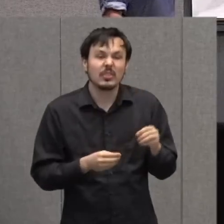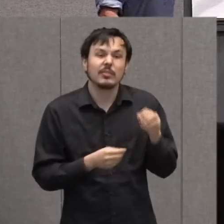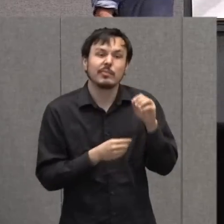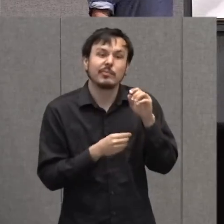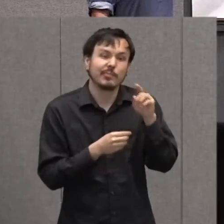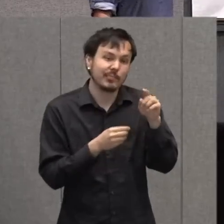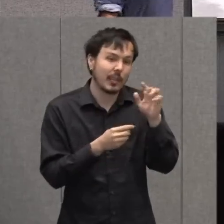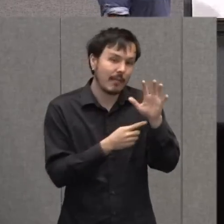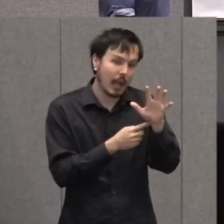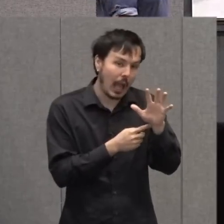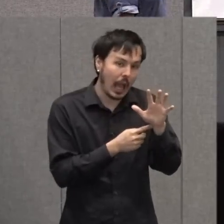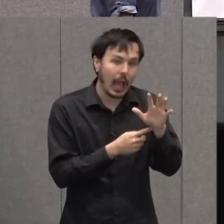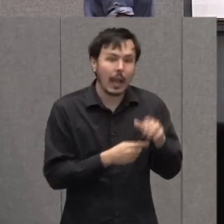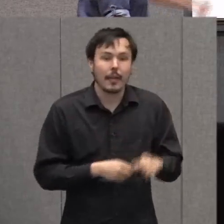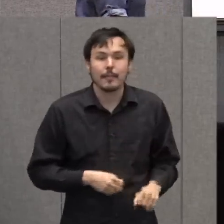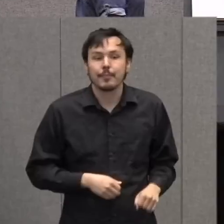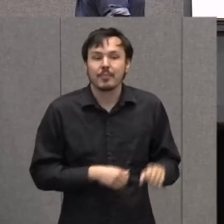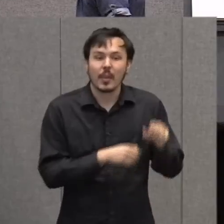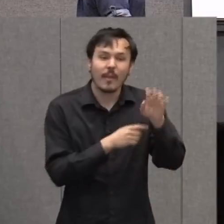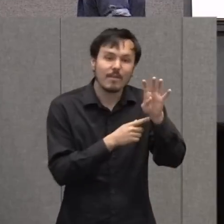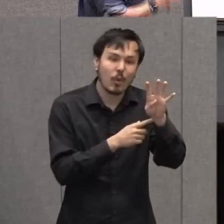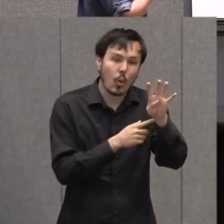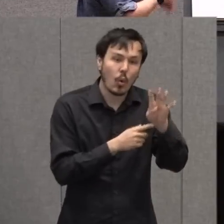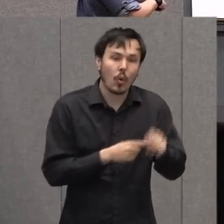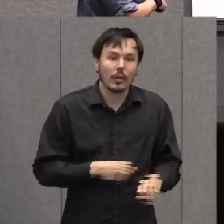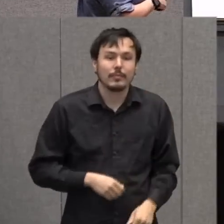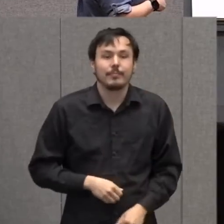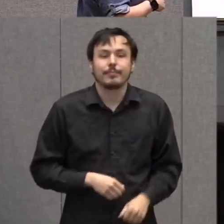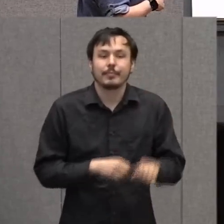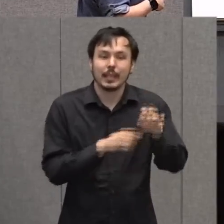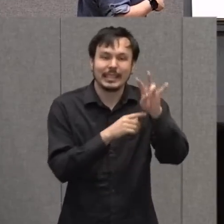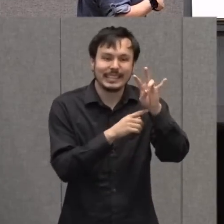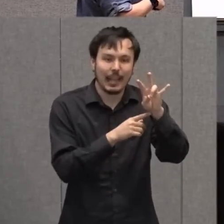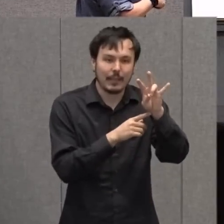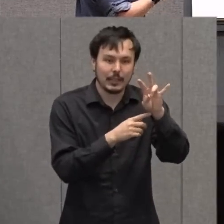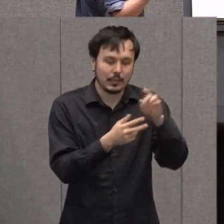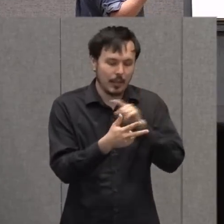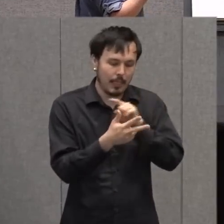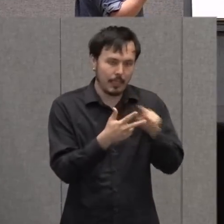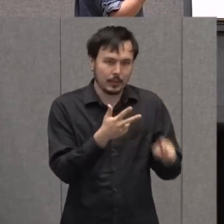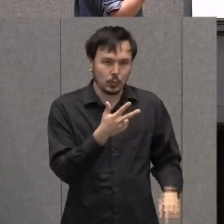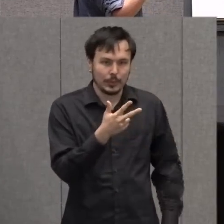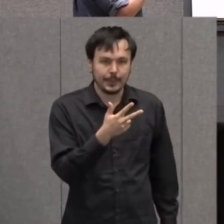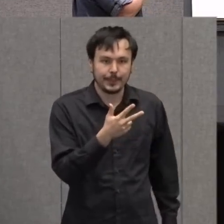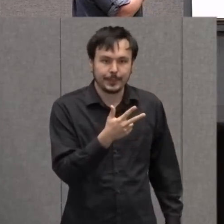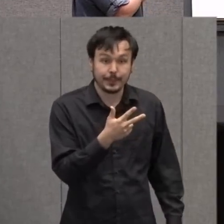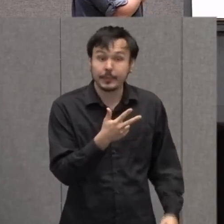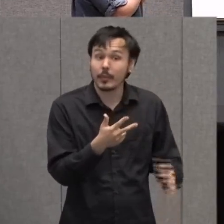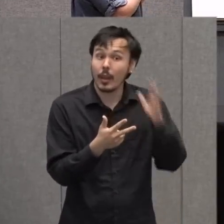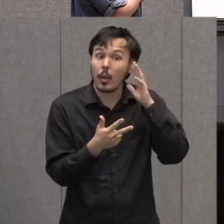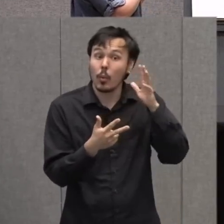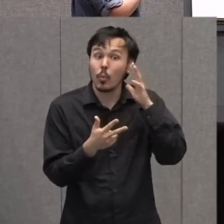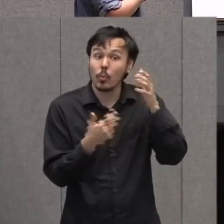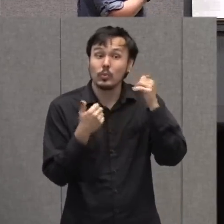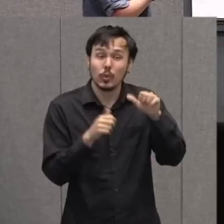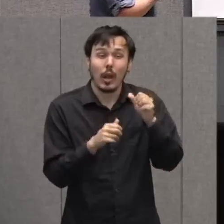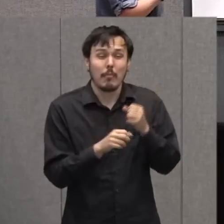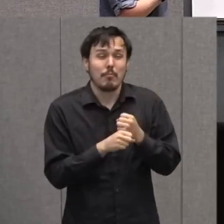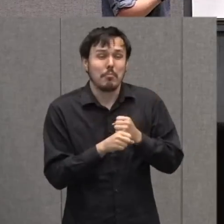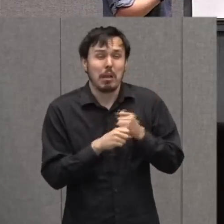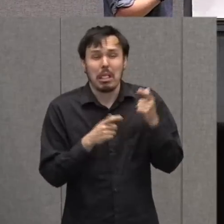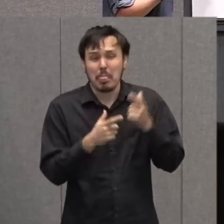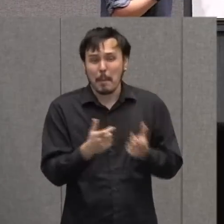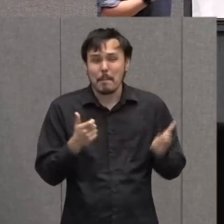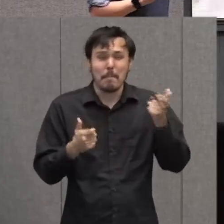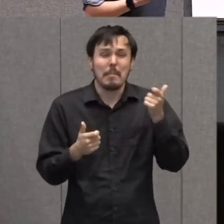5, a 4, and a 7. Now we're going to make the biggest number we could make using